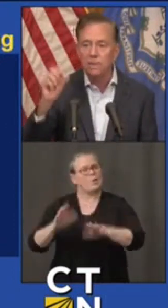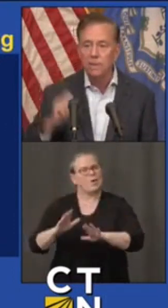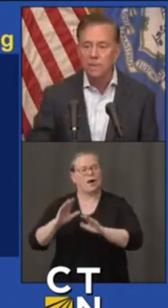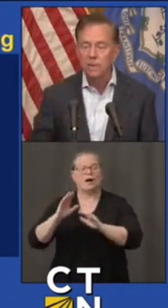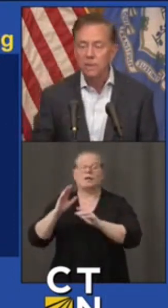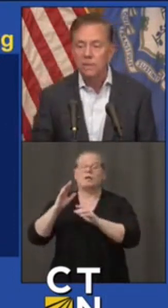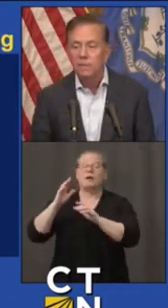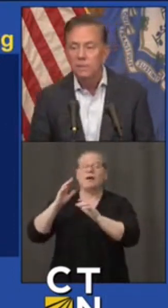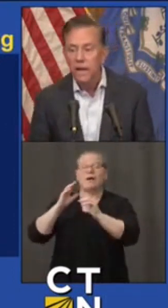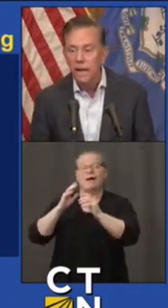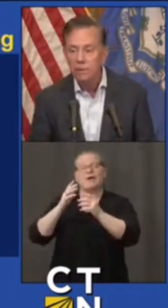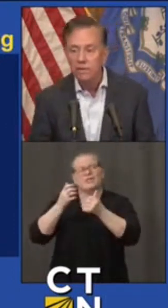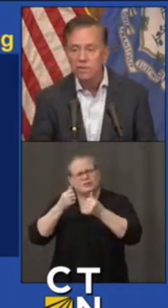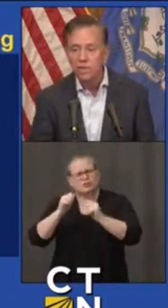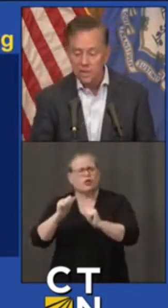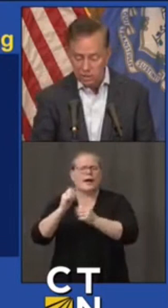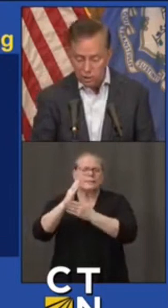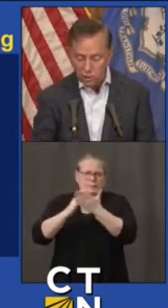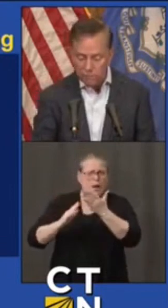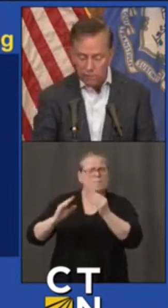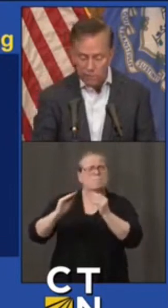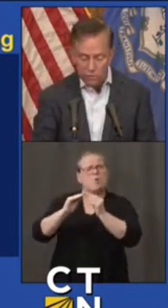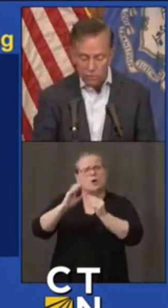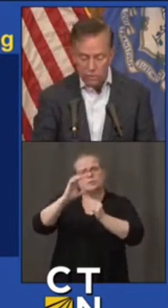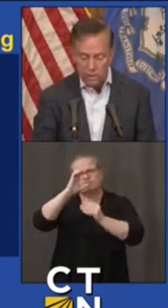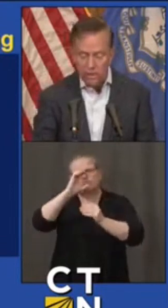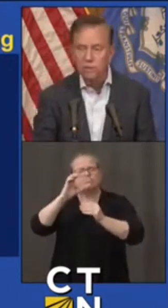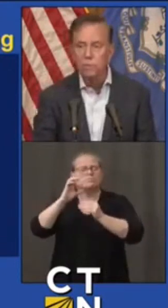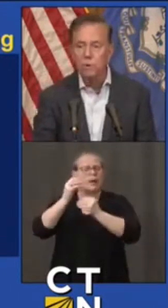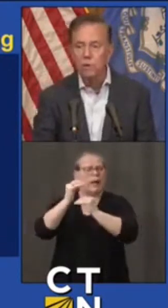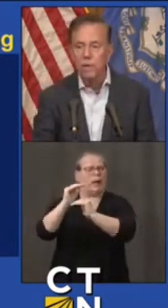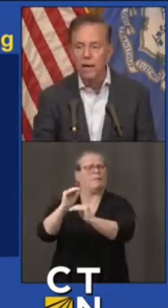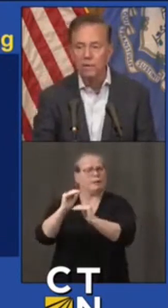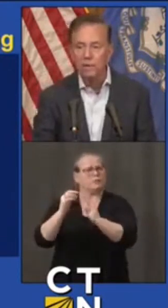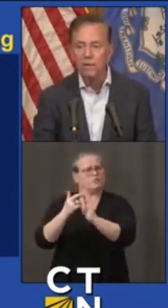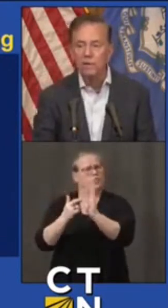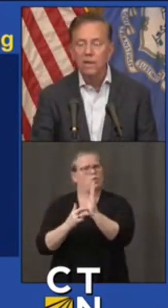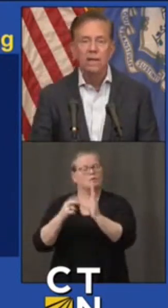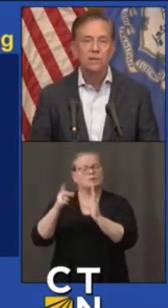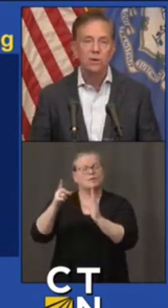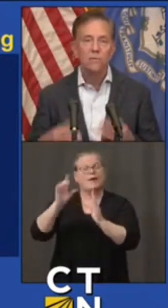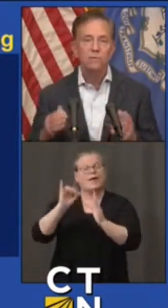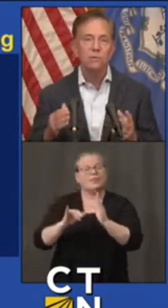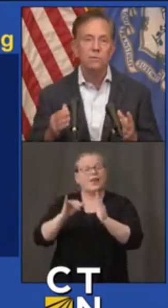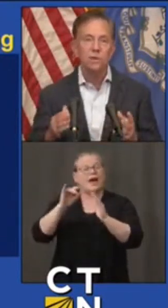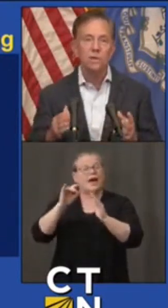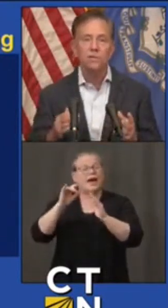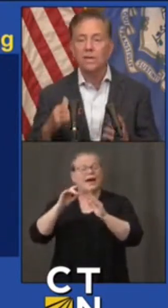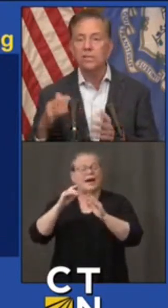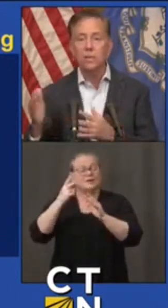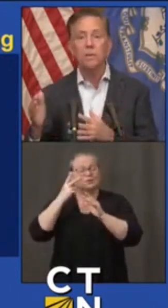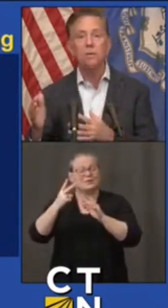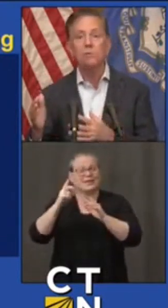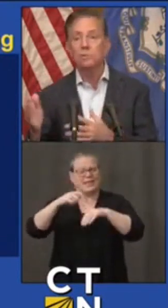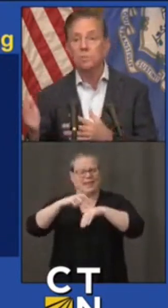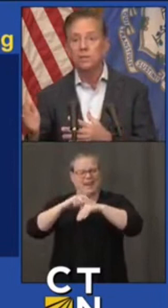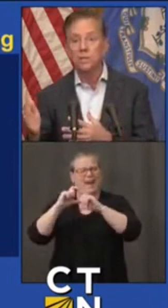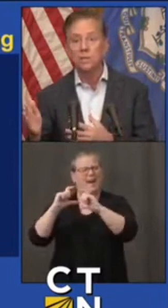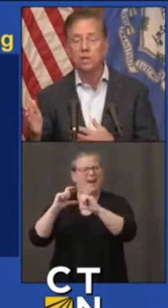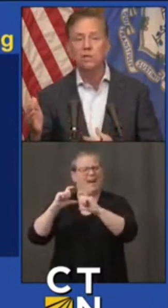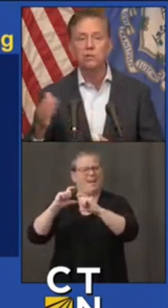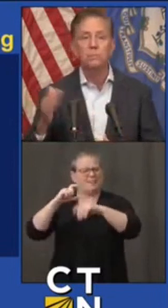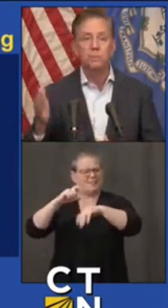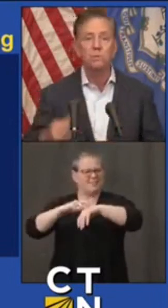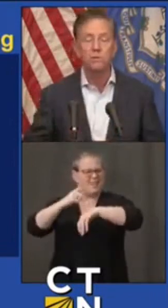little tab you can see is curfews with the small clock there. And curfews is not something used as much in